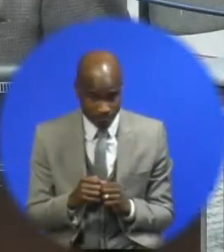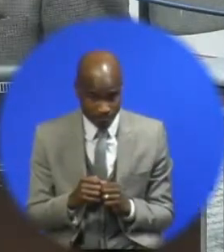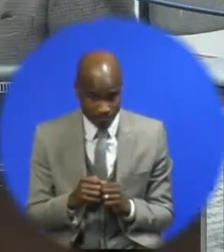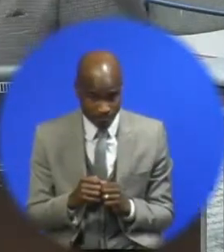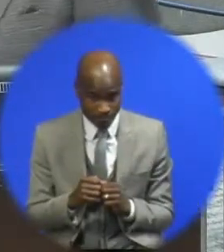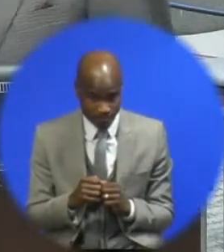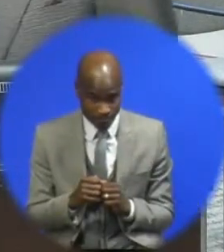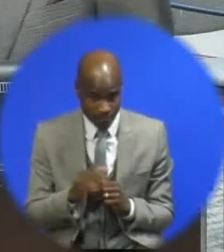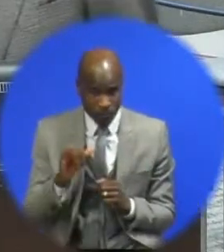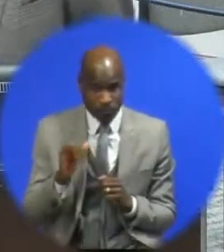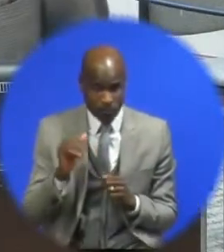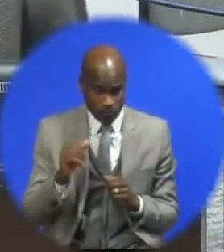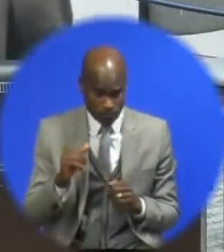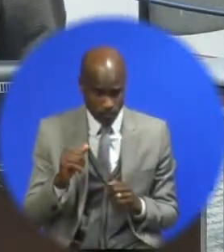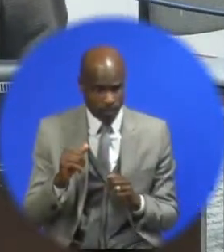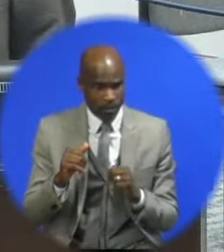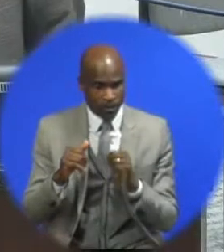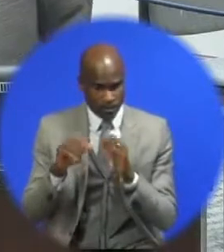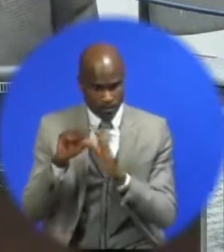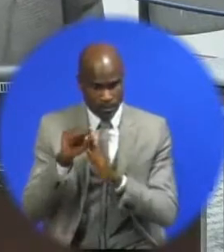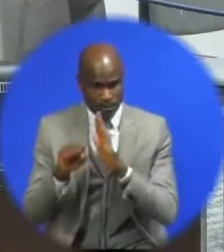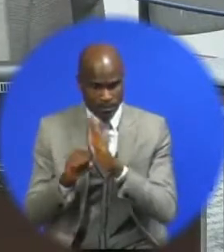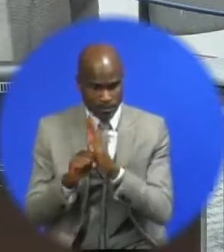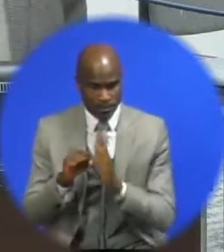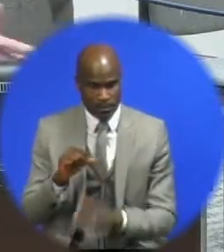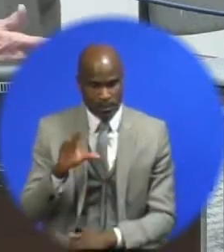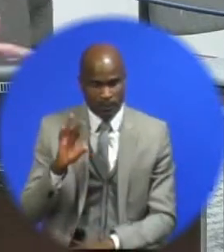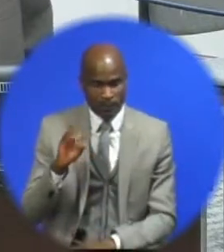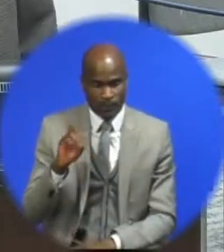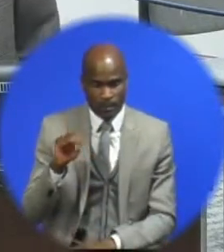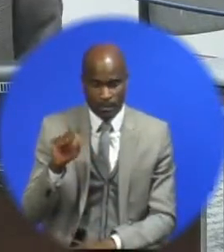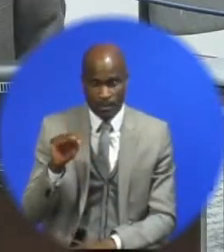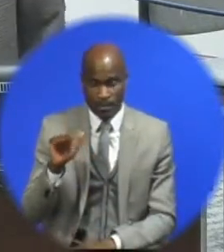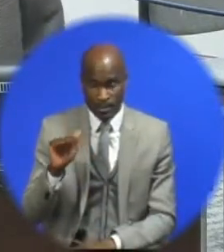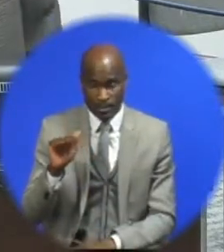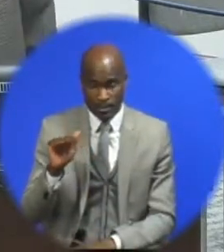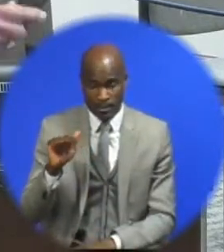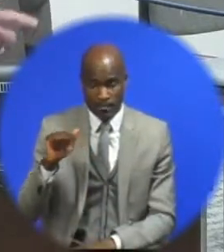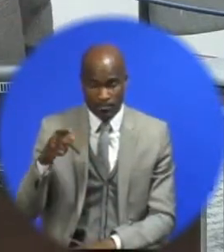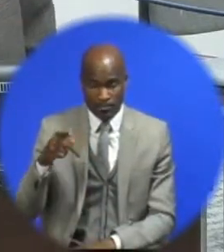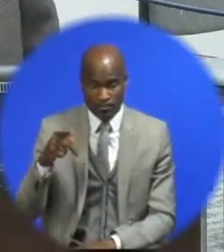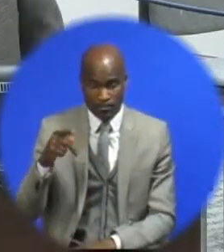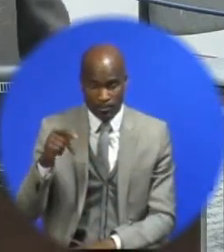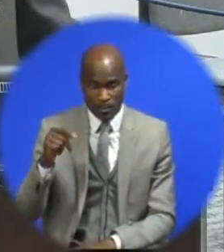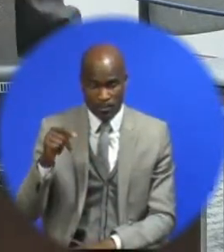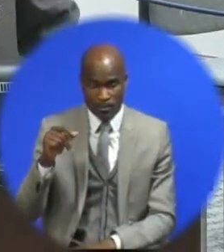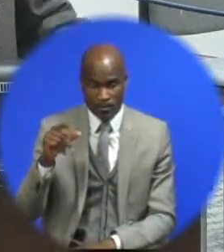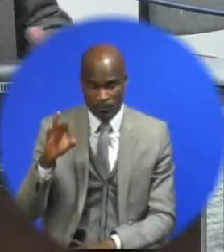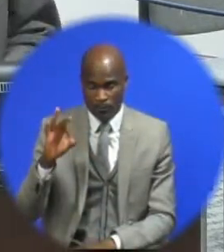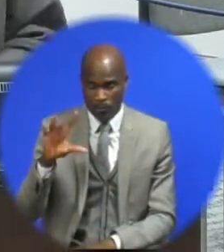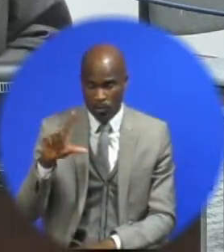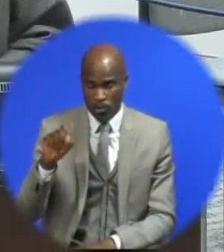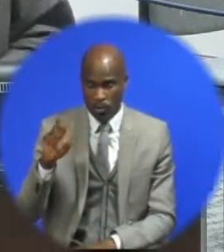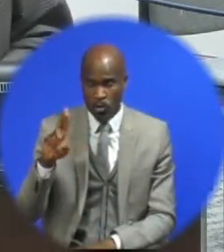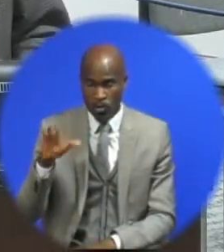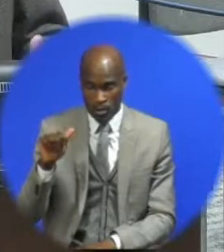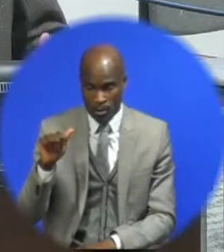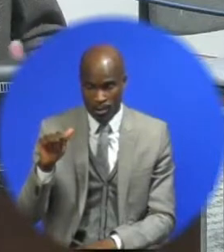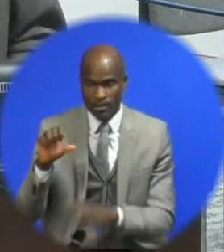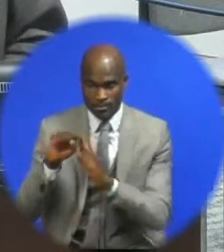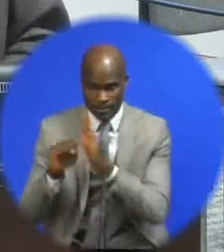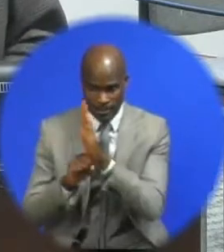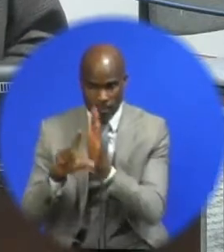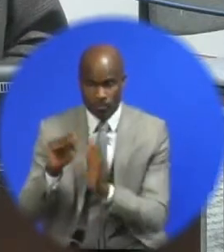Trail. It'll be over the Mountain Victory Trail, coming right across that bridge, right by the Visitor Center, and connecting in with